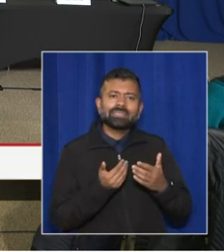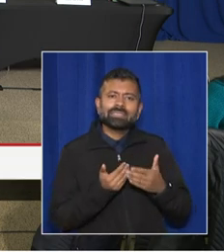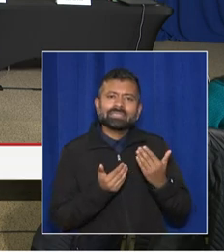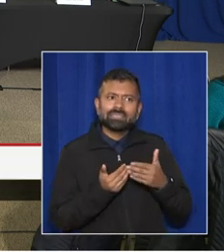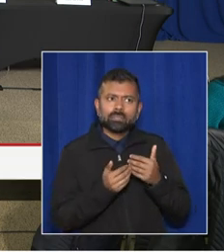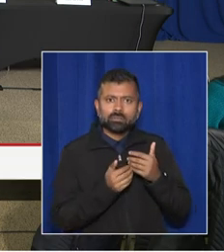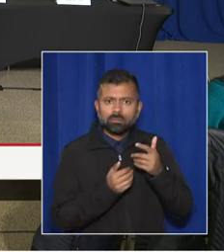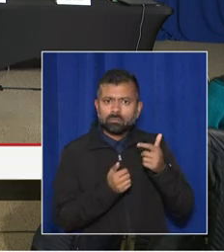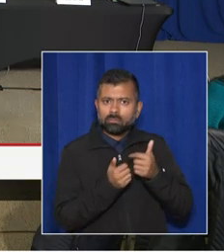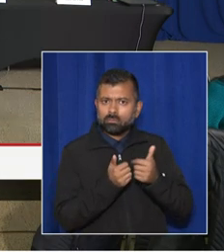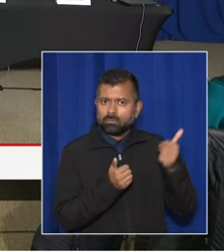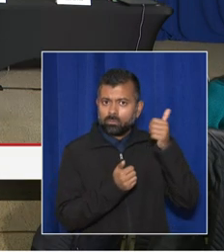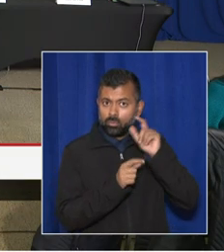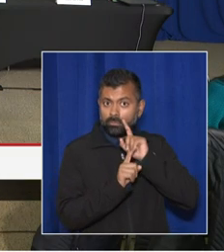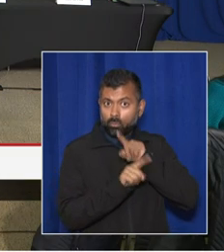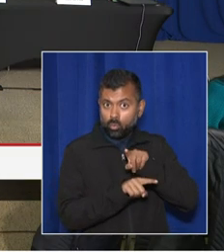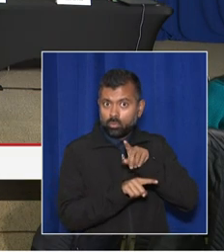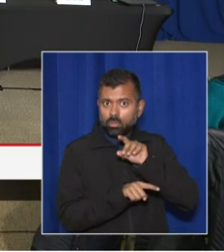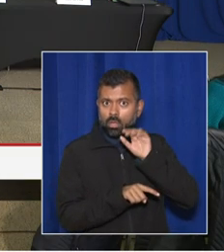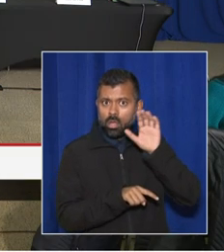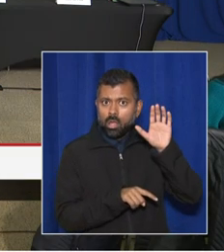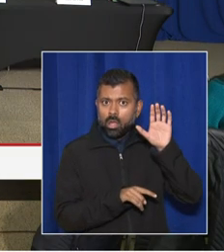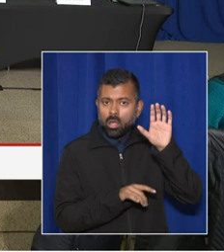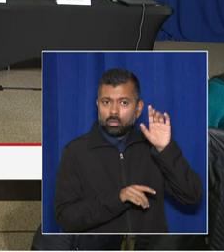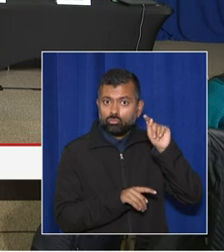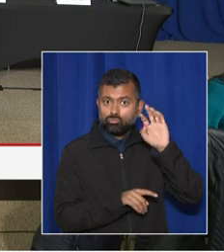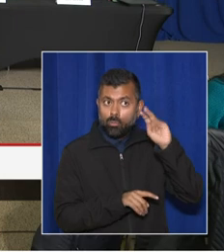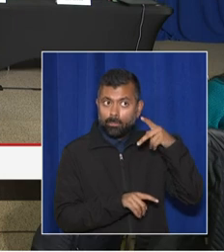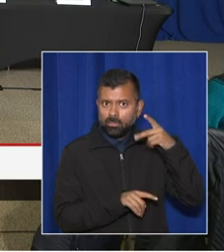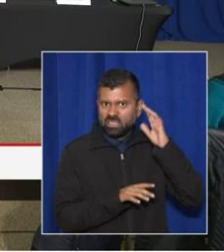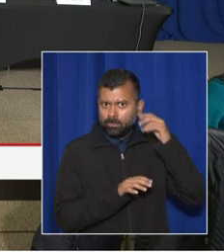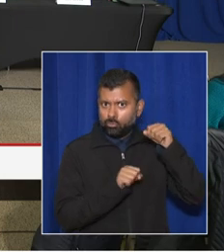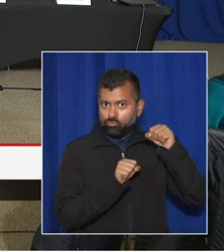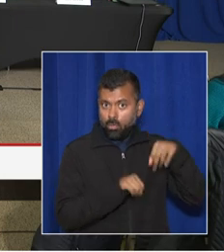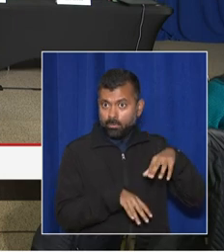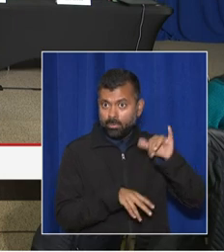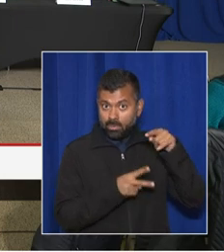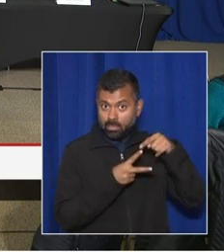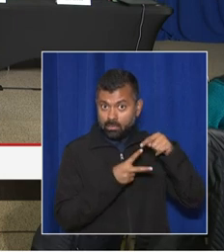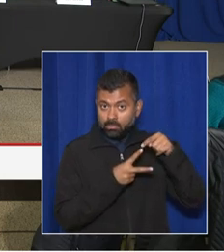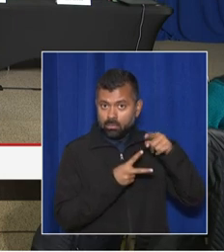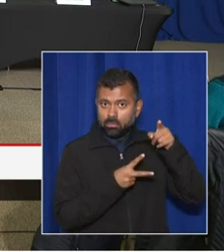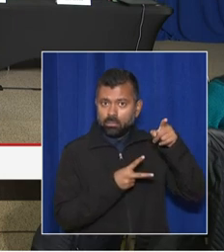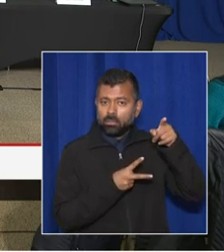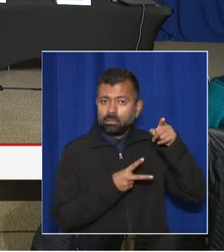off. Do you think that's actually happening? Do you think he actually is backing off?